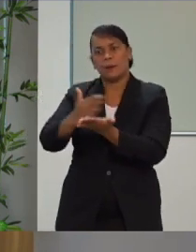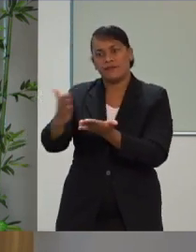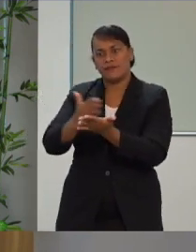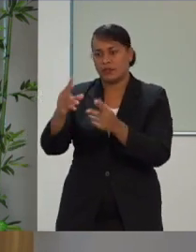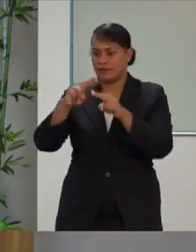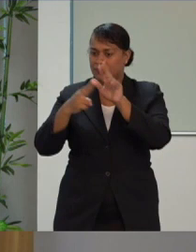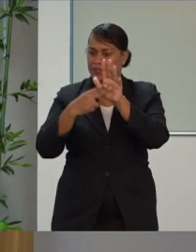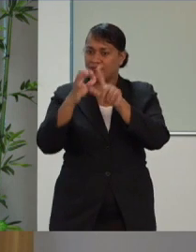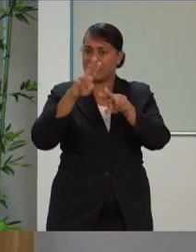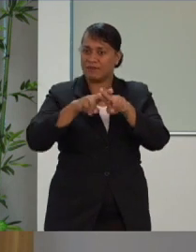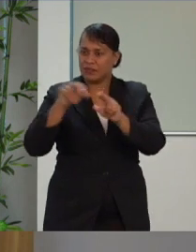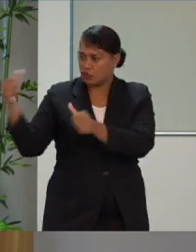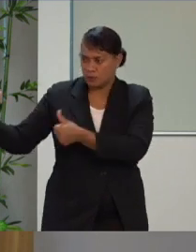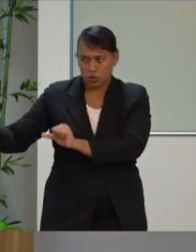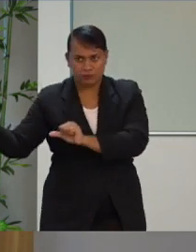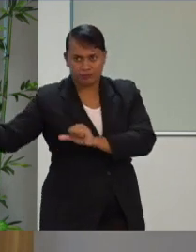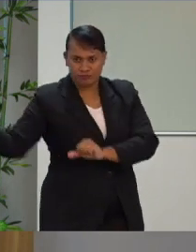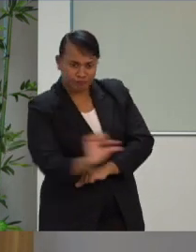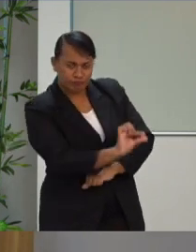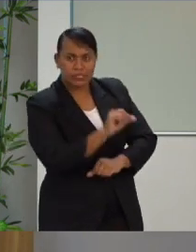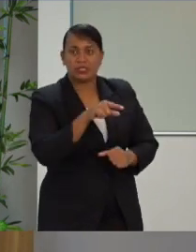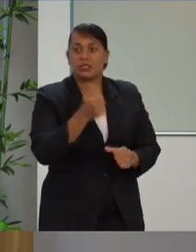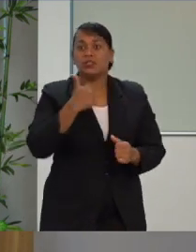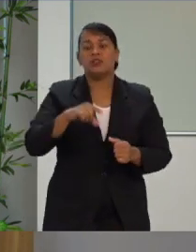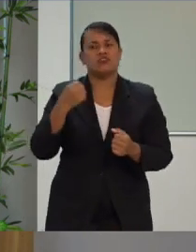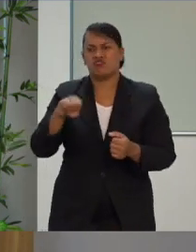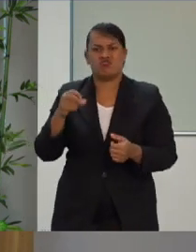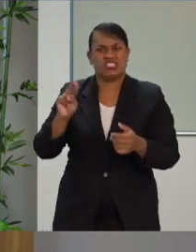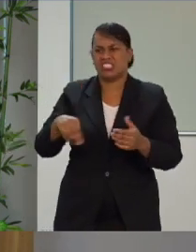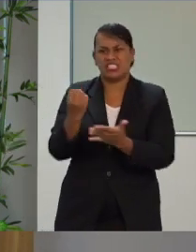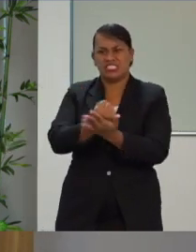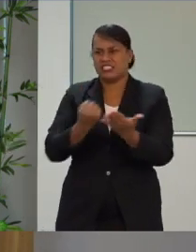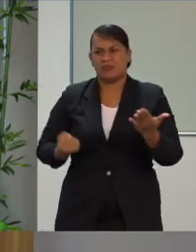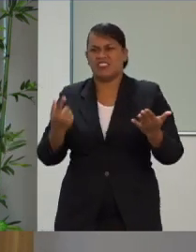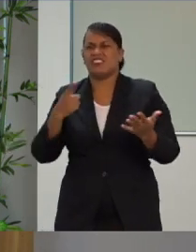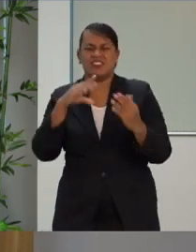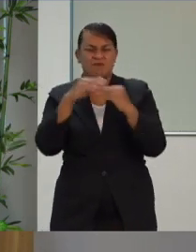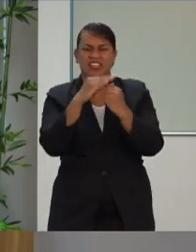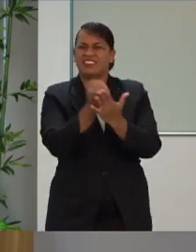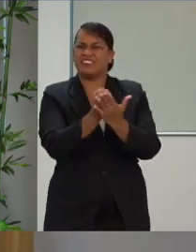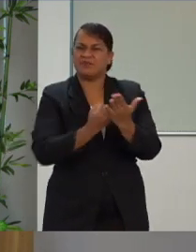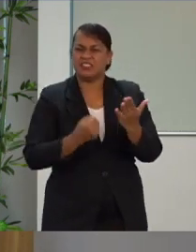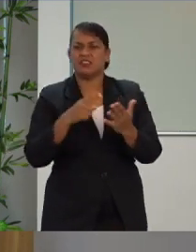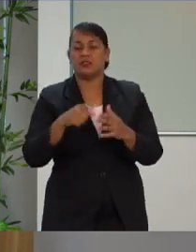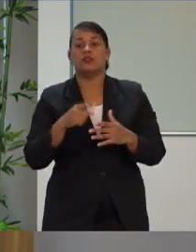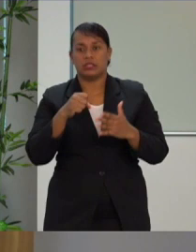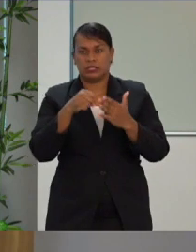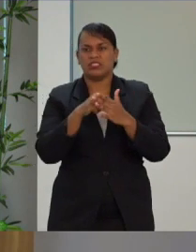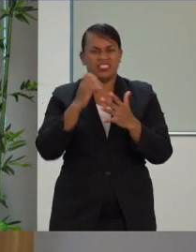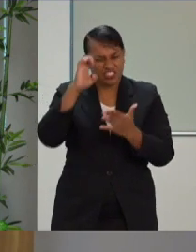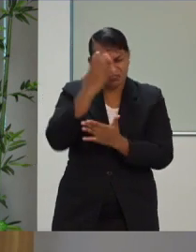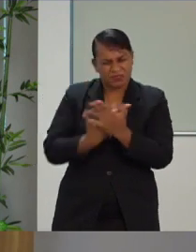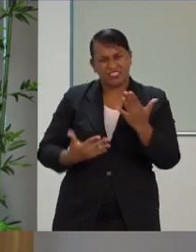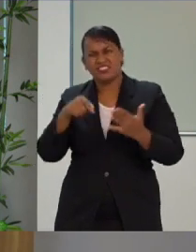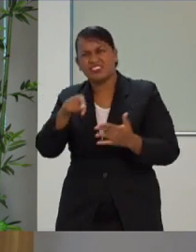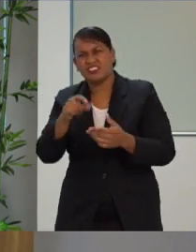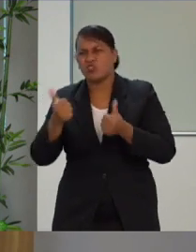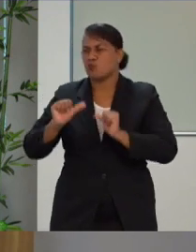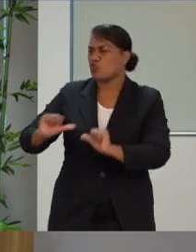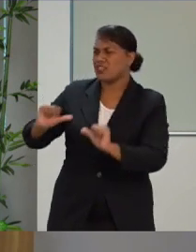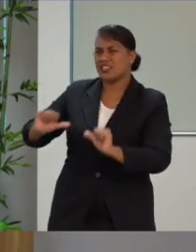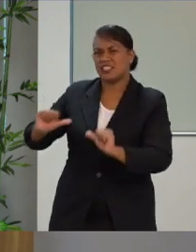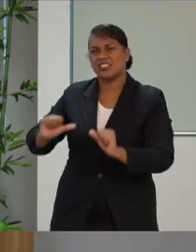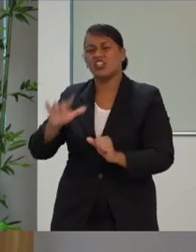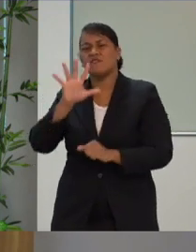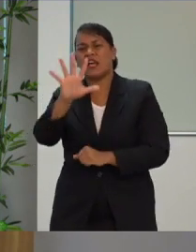directly into the bank accounts. We've already disbursed $5 million to FNPF as of last week, and we